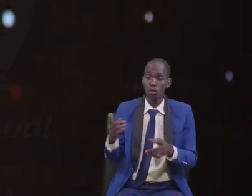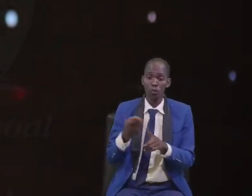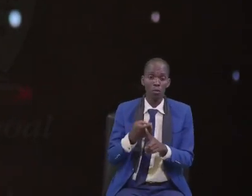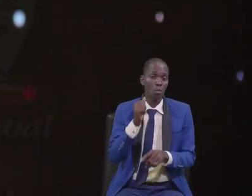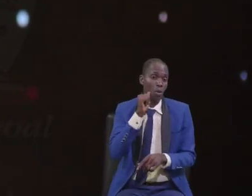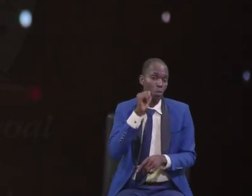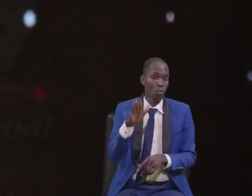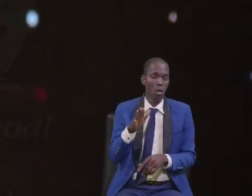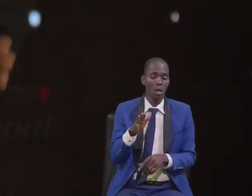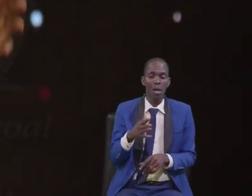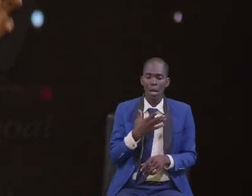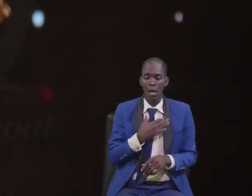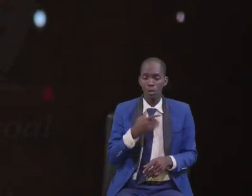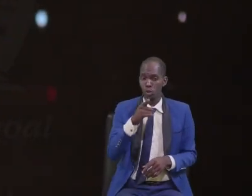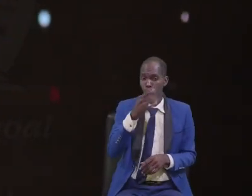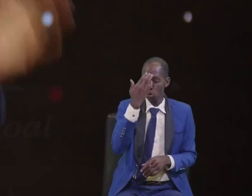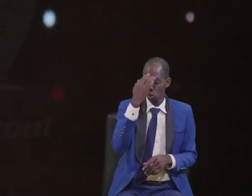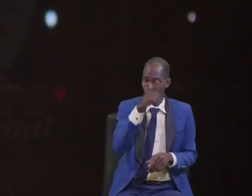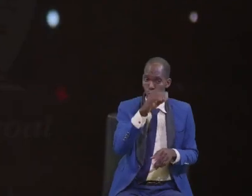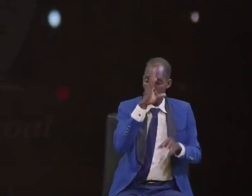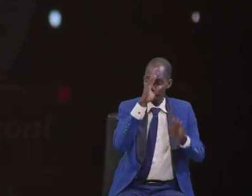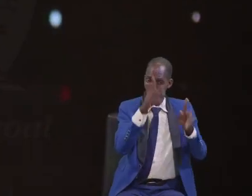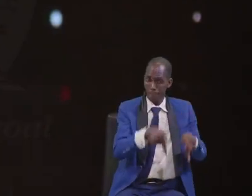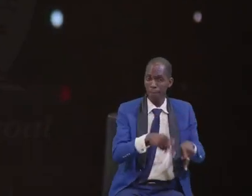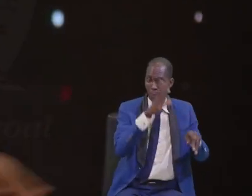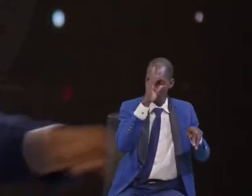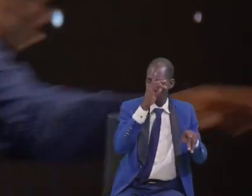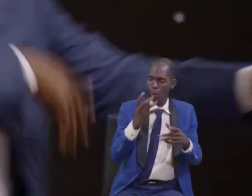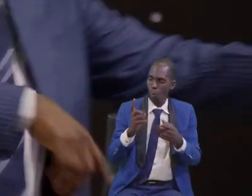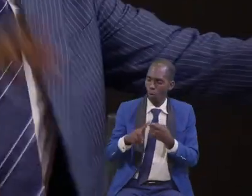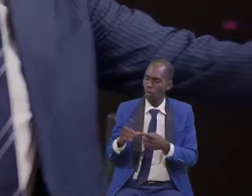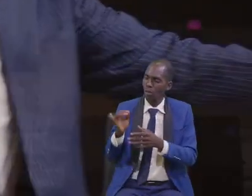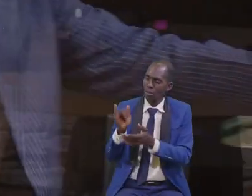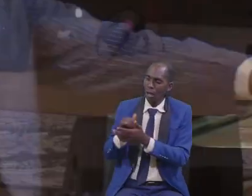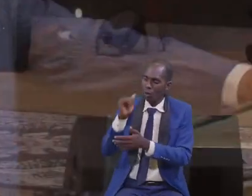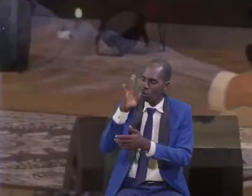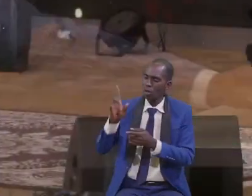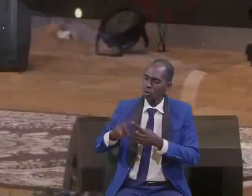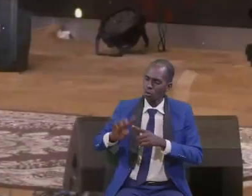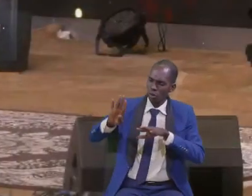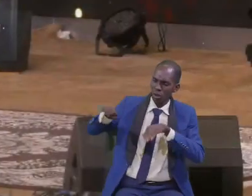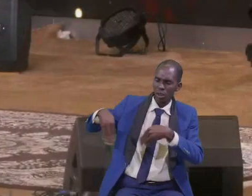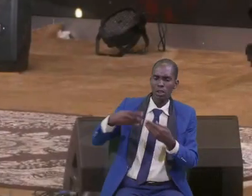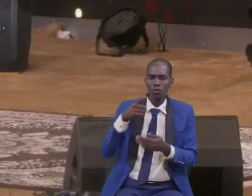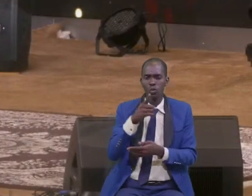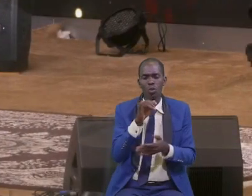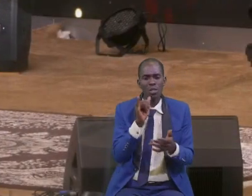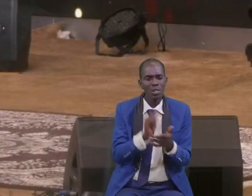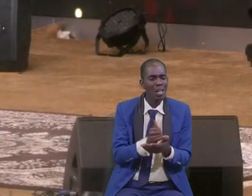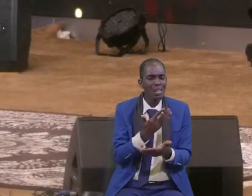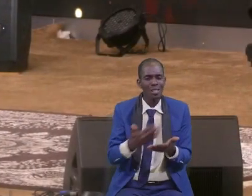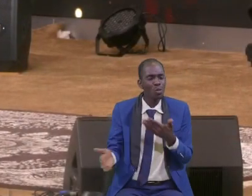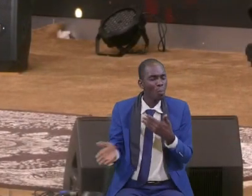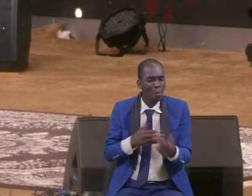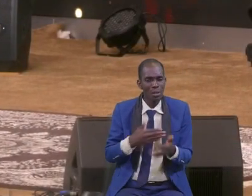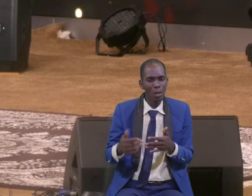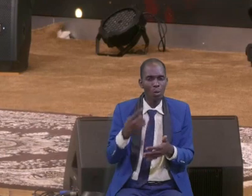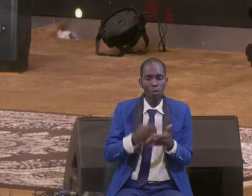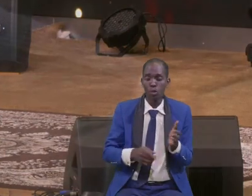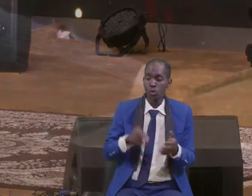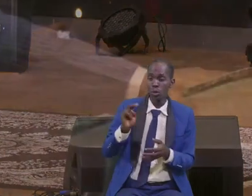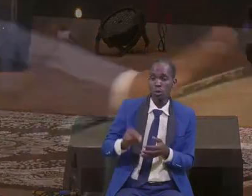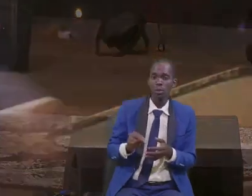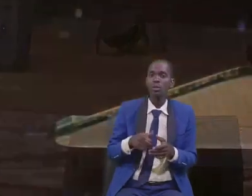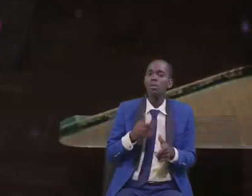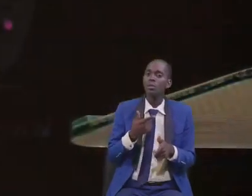one that can give me, and I want it by all means, and I want her to say yes when I ask her for this. You are going to